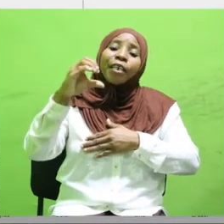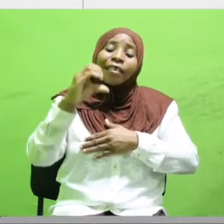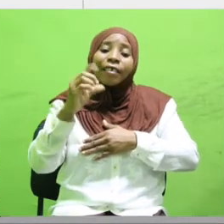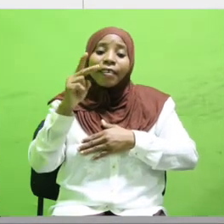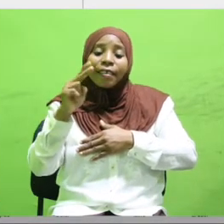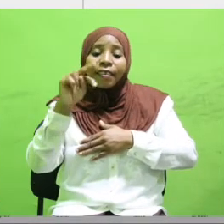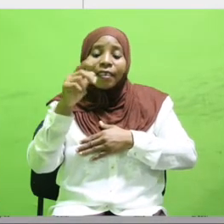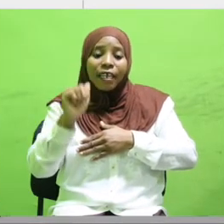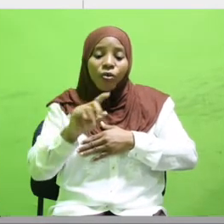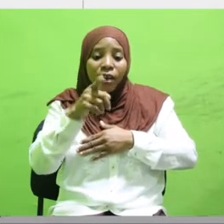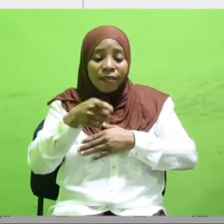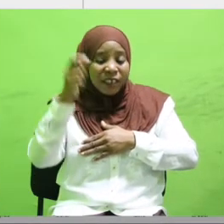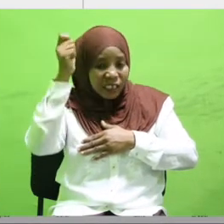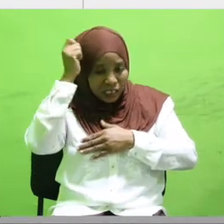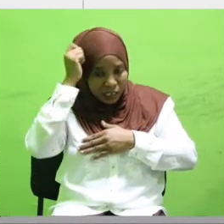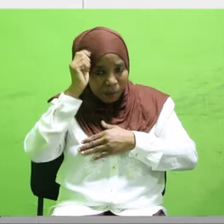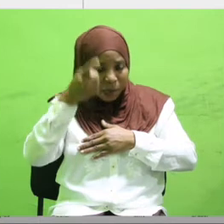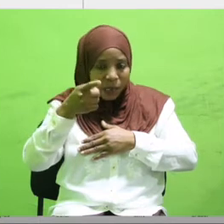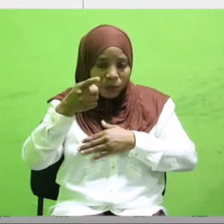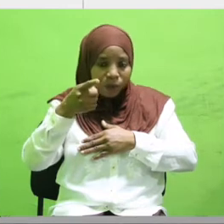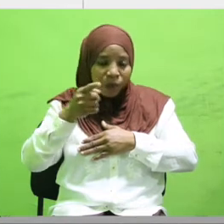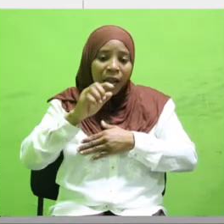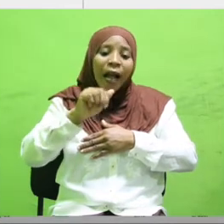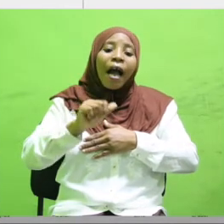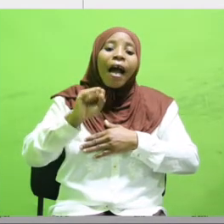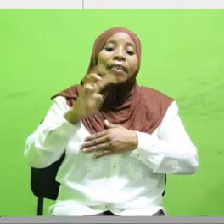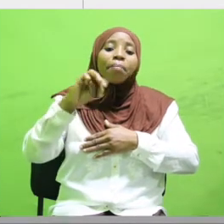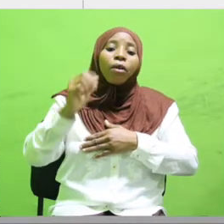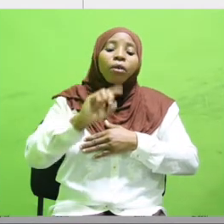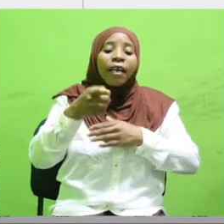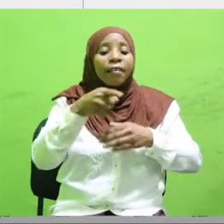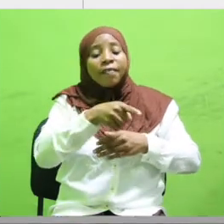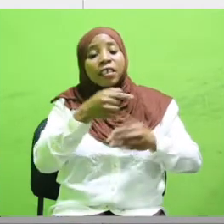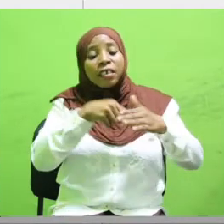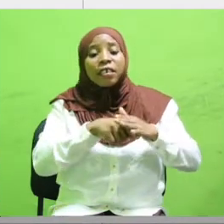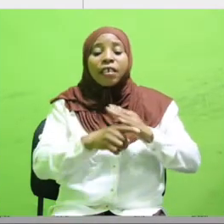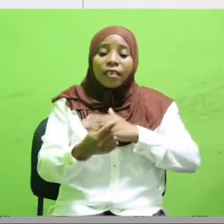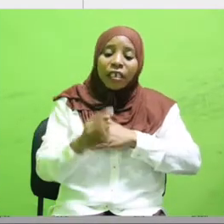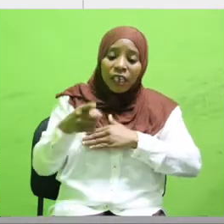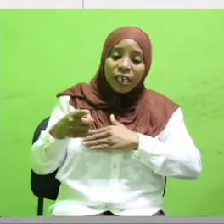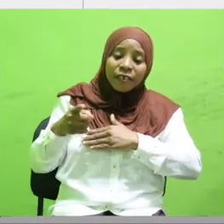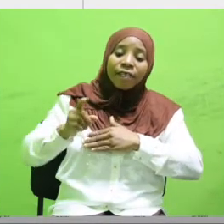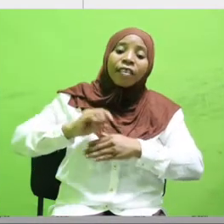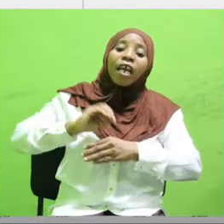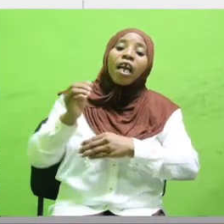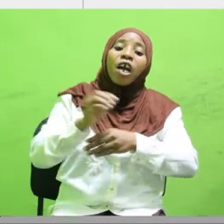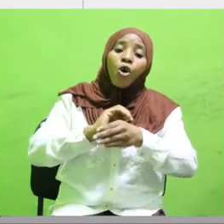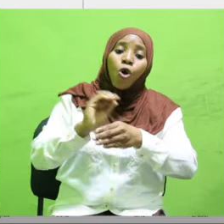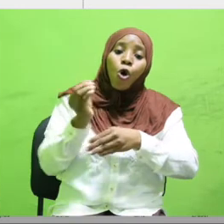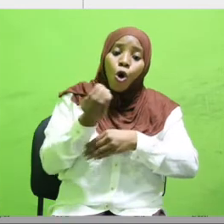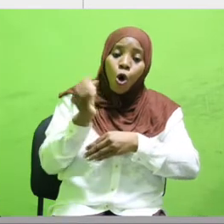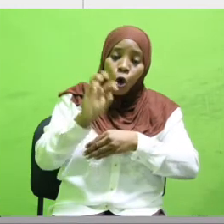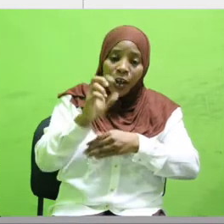unicellular. Most of the members of phylum Ascomycota are unicellular, single-celled organisms.